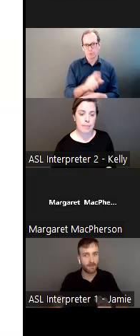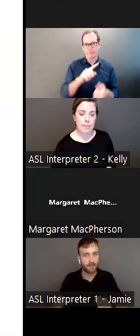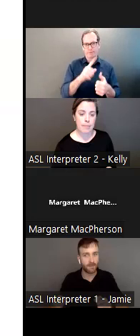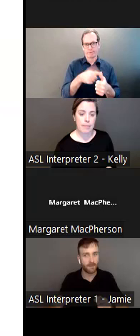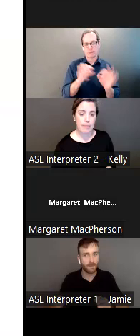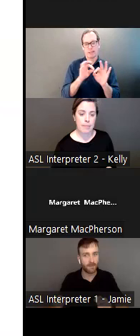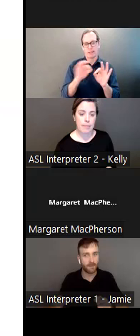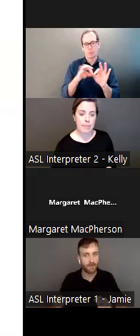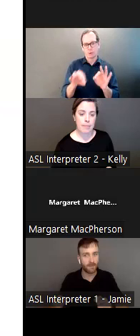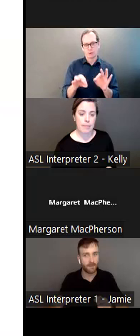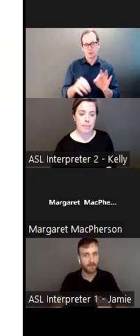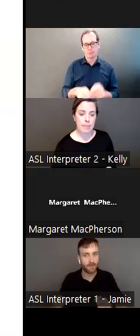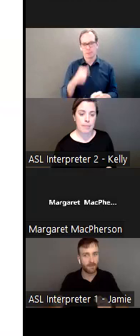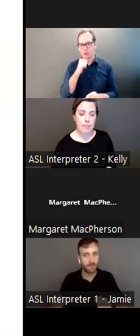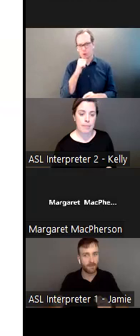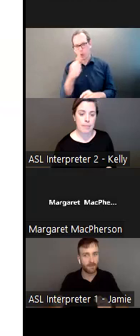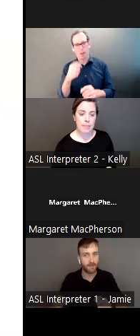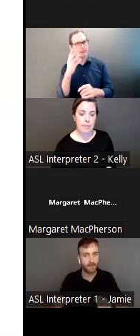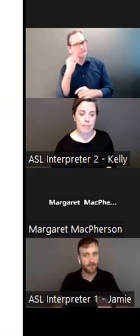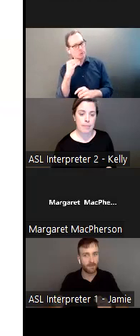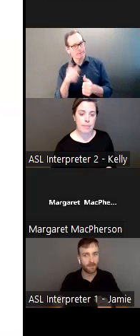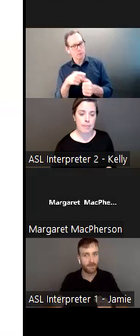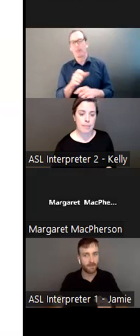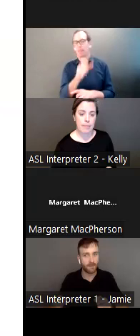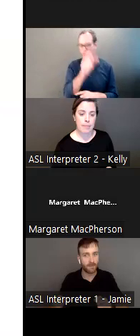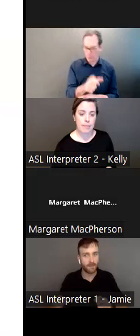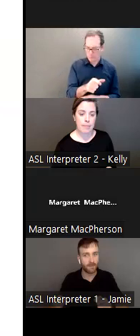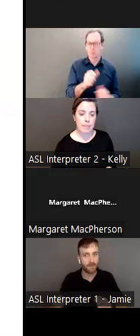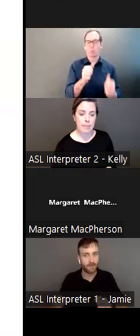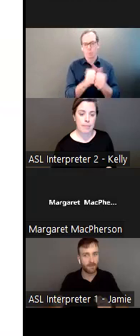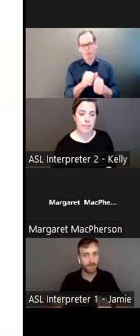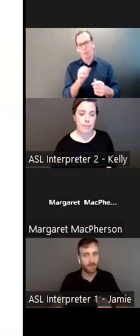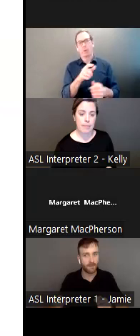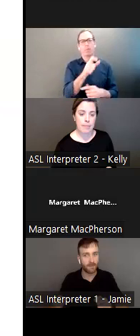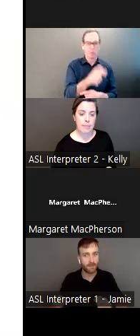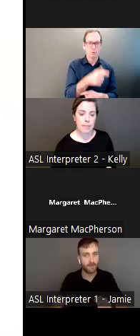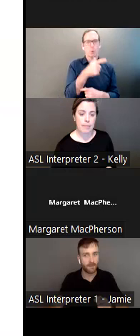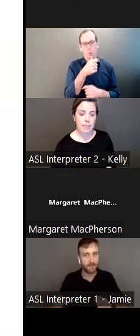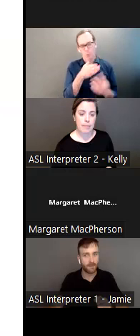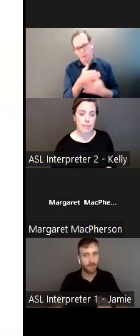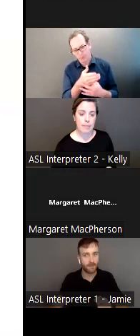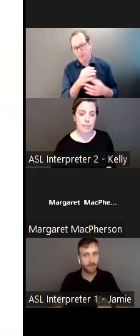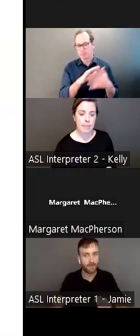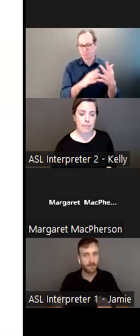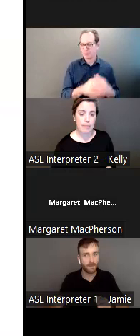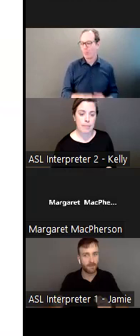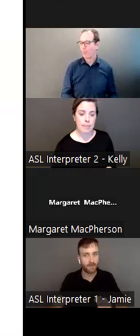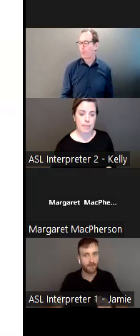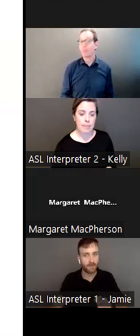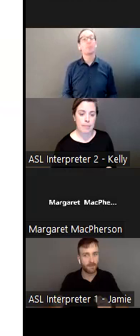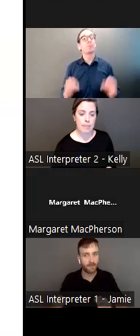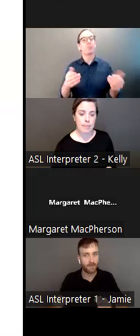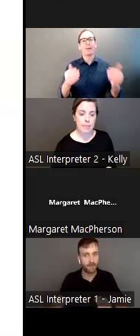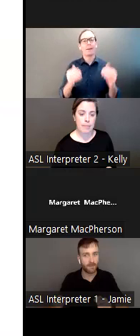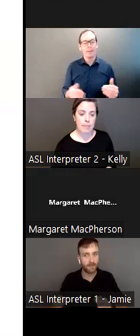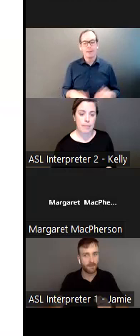journeys. Then sort of a next level thing that we suggest when people in organizations are wanting to take up TBIC is what we call a trauma